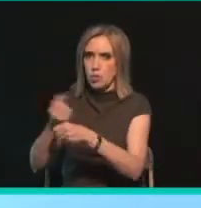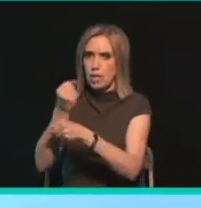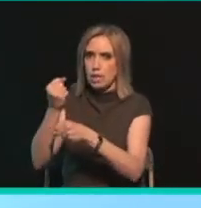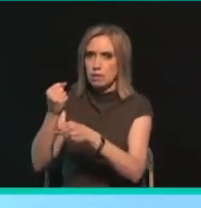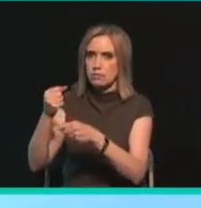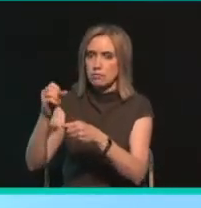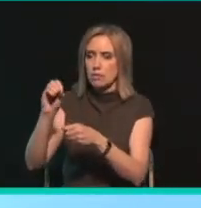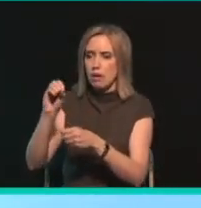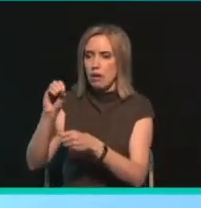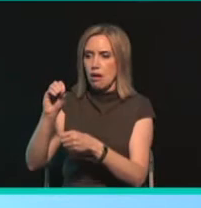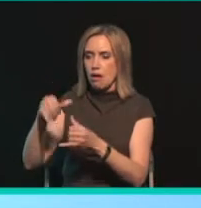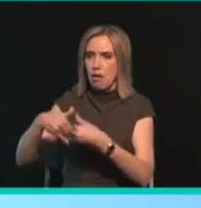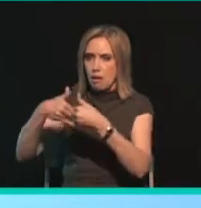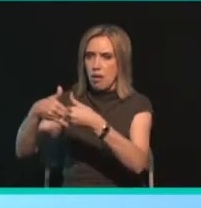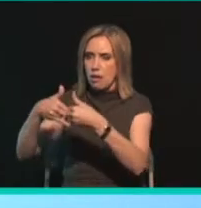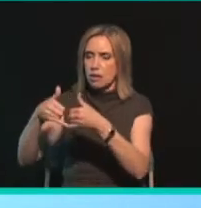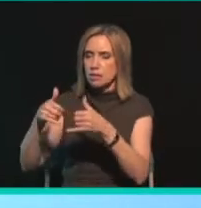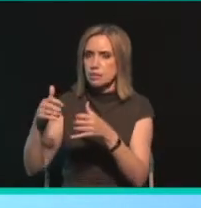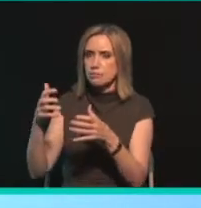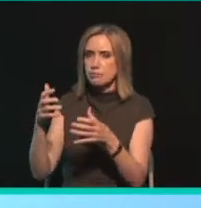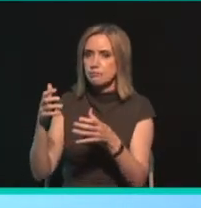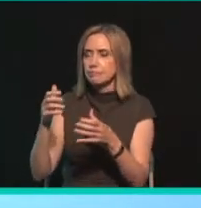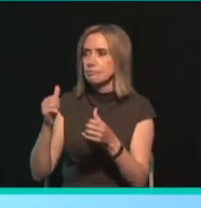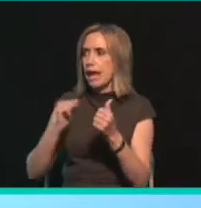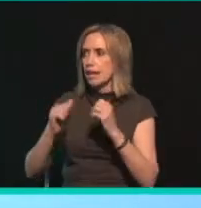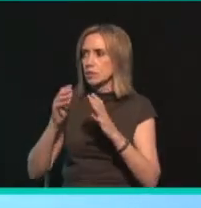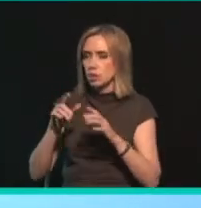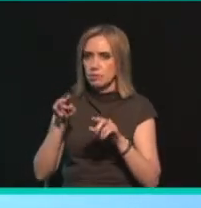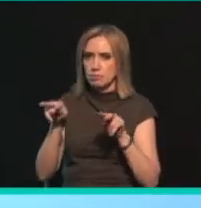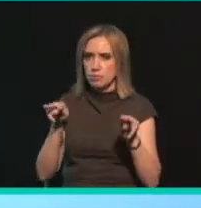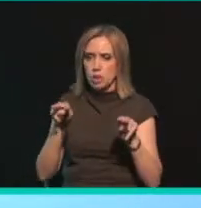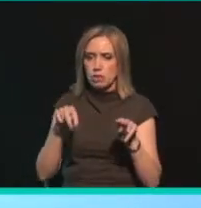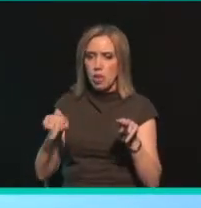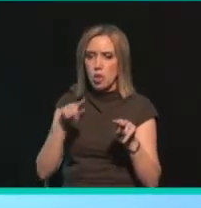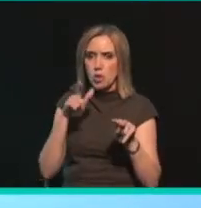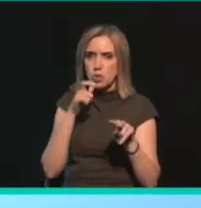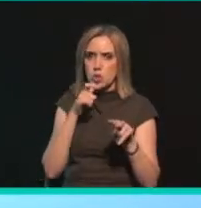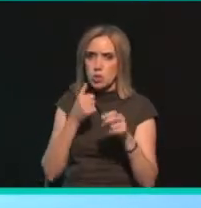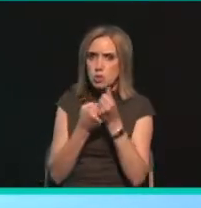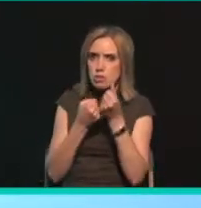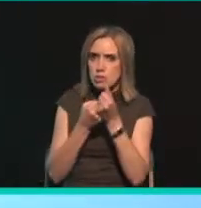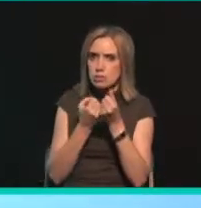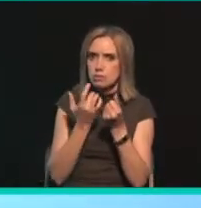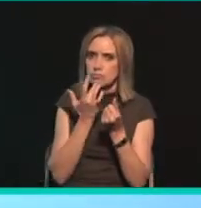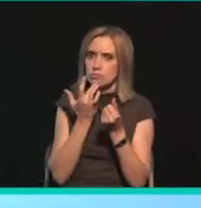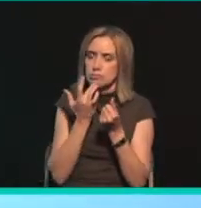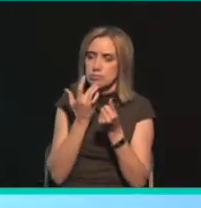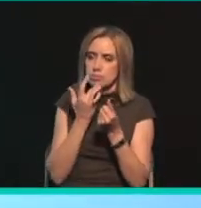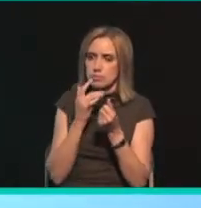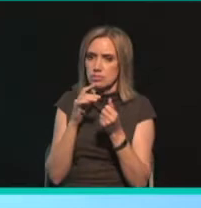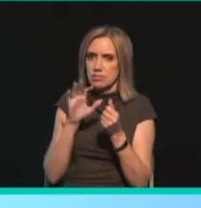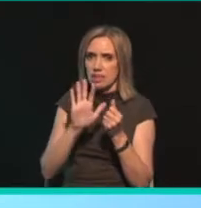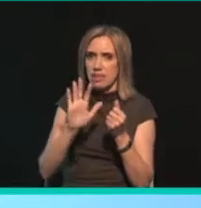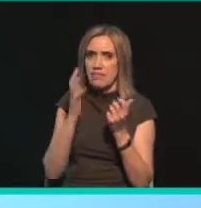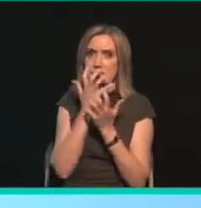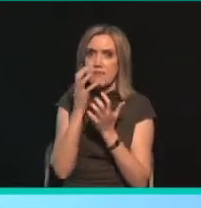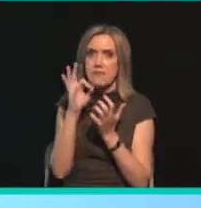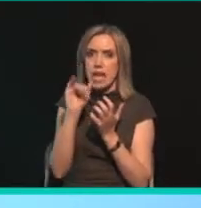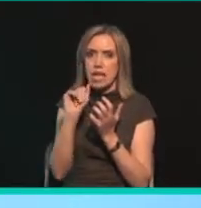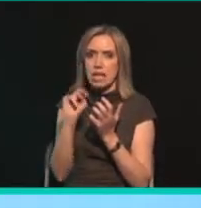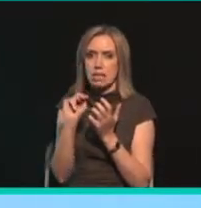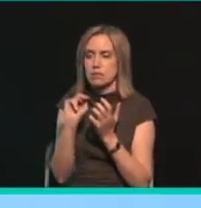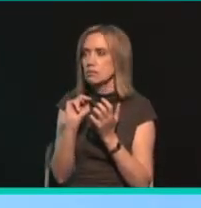actor. And what they did was they looked at the fan bases of these groups of people, and they realized that if they were